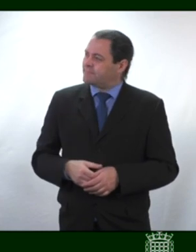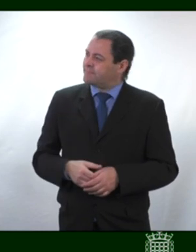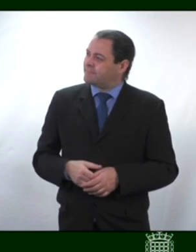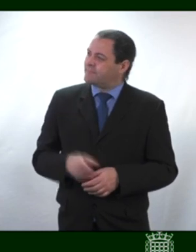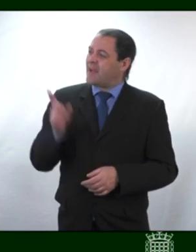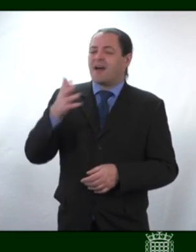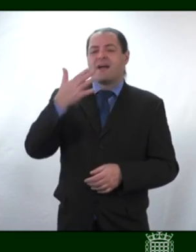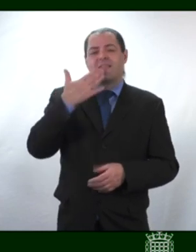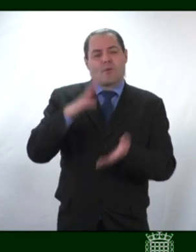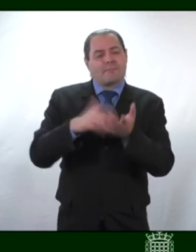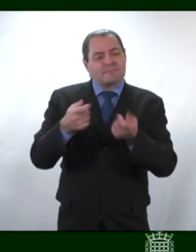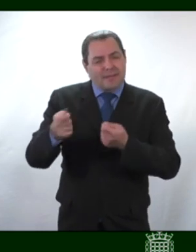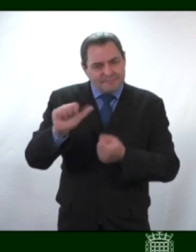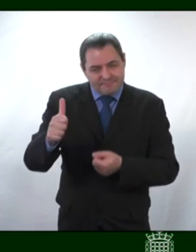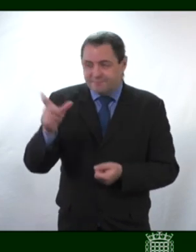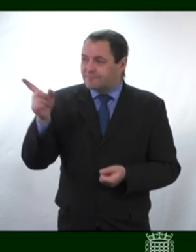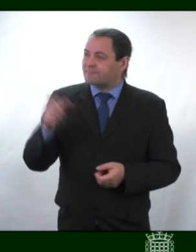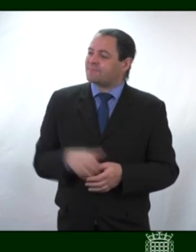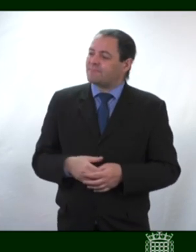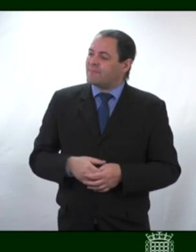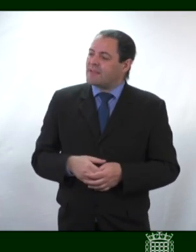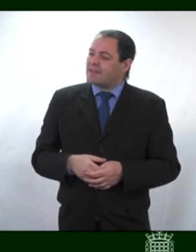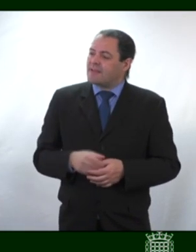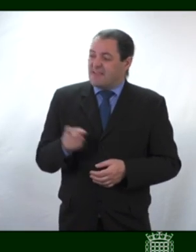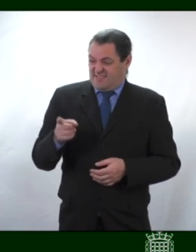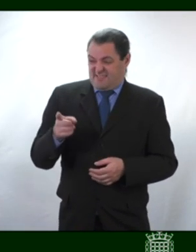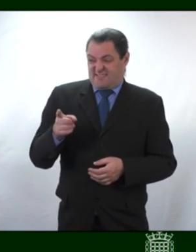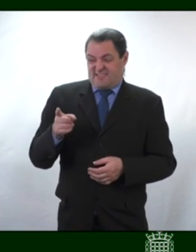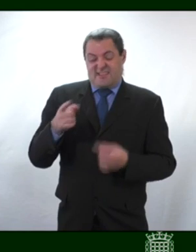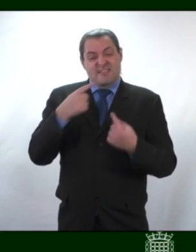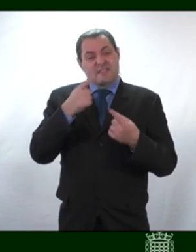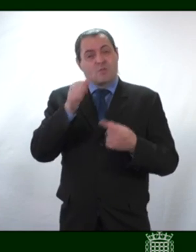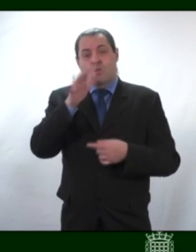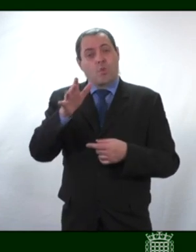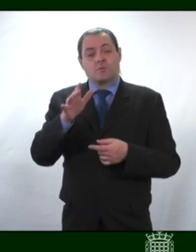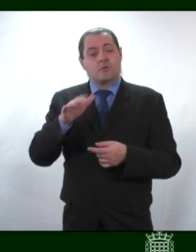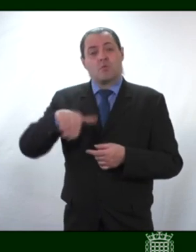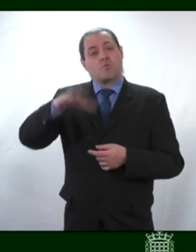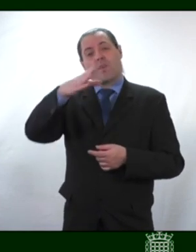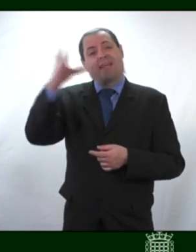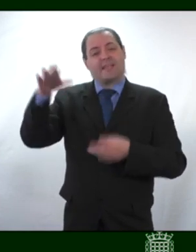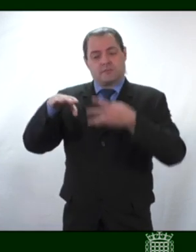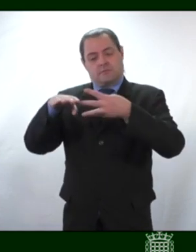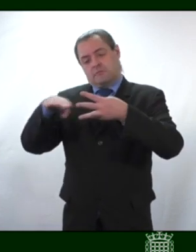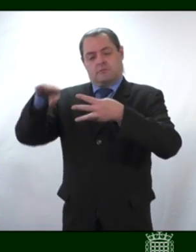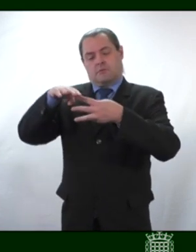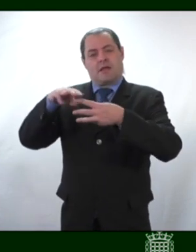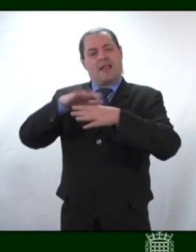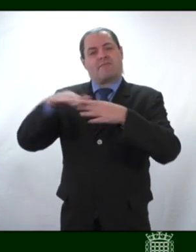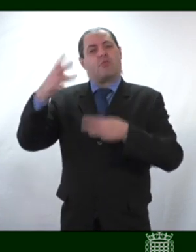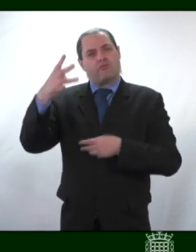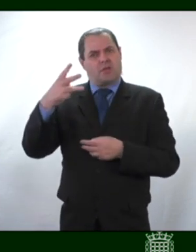Speaker, can I welcome the Secretary of State's announcement that he has no plans to move the North East into Tier 3, and he's